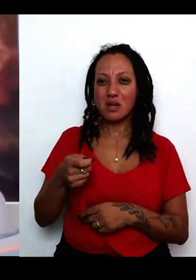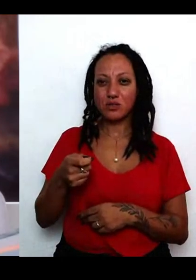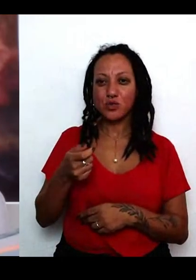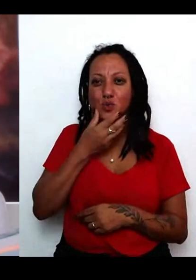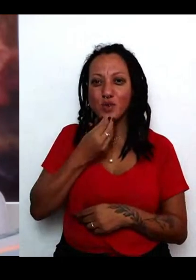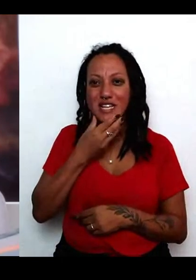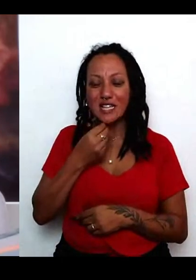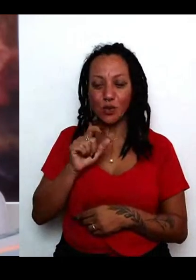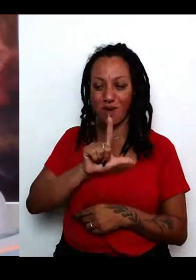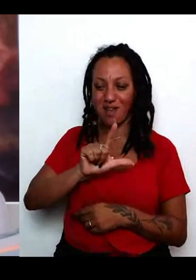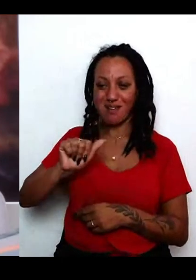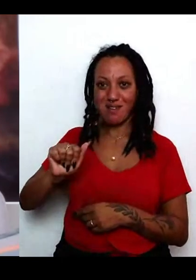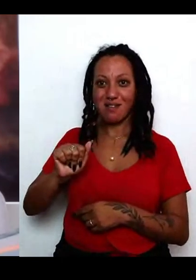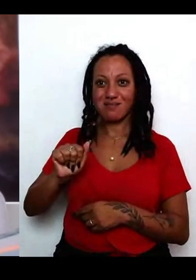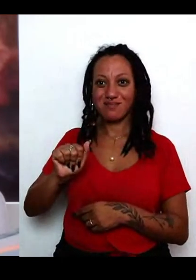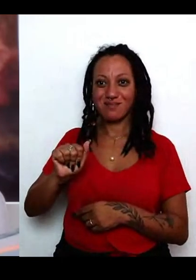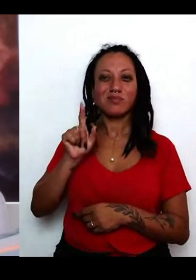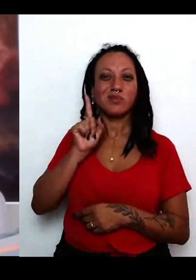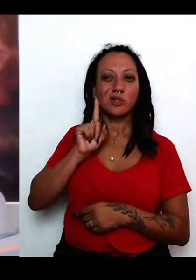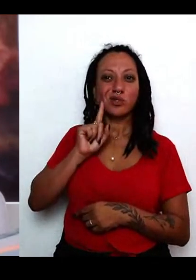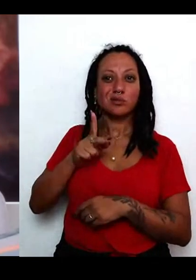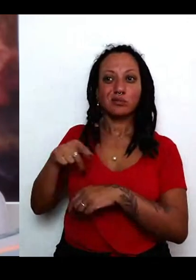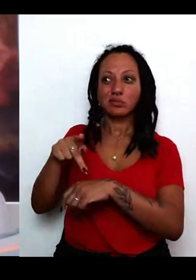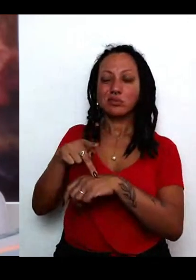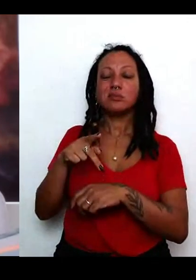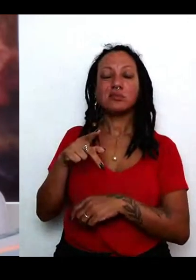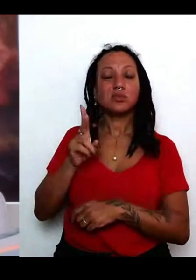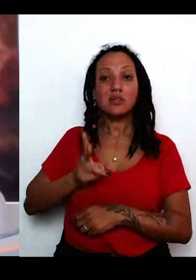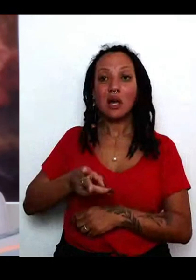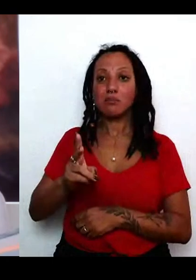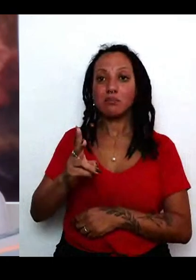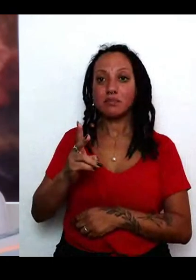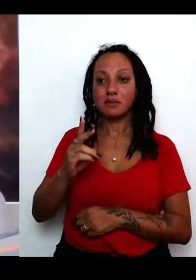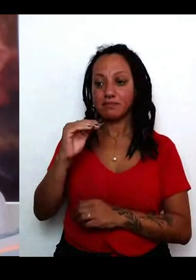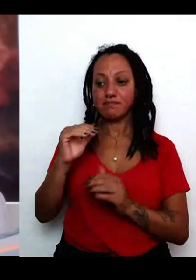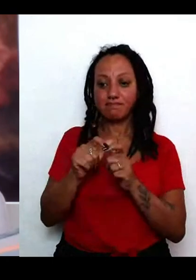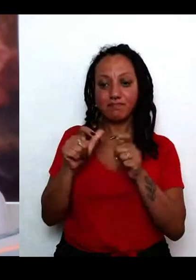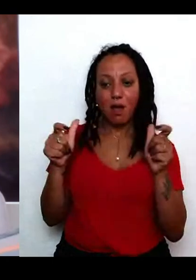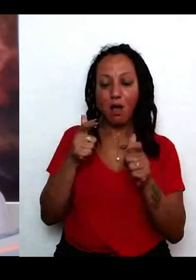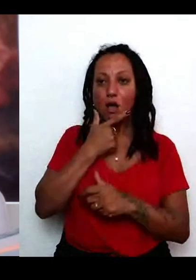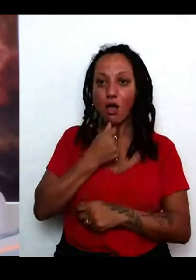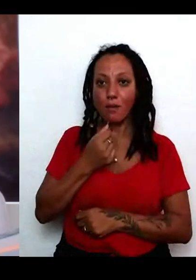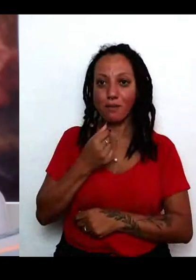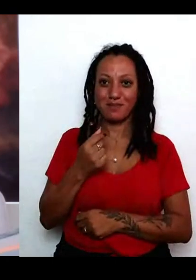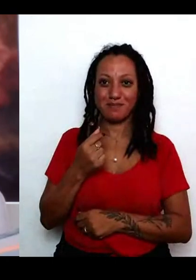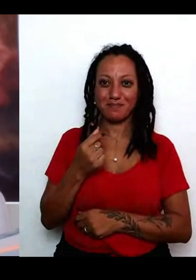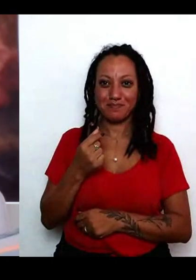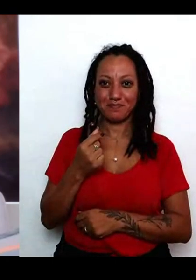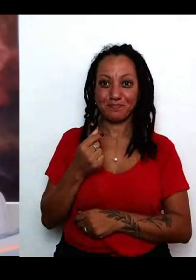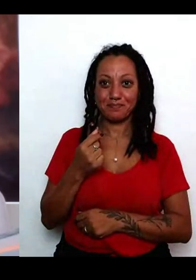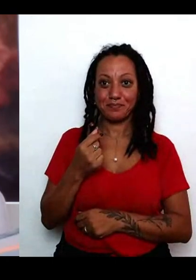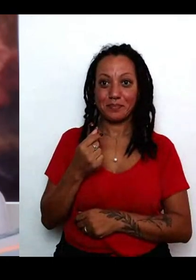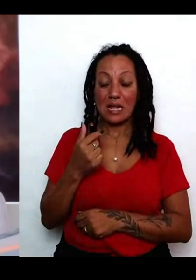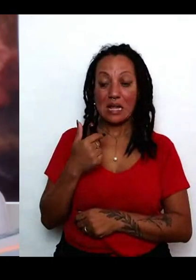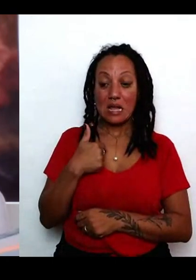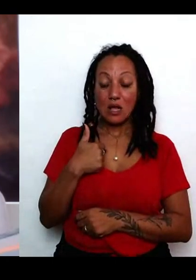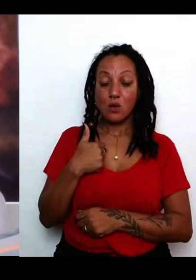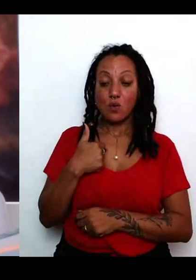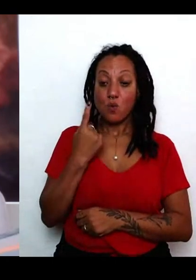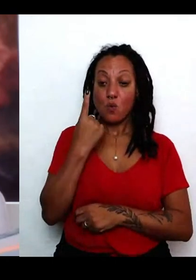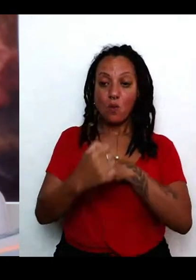know I was about to leave for a year and try to figure out how to create a feminist art practice